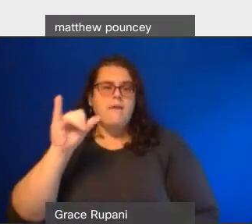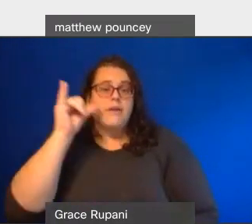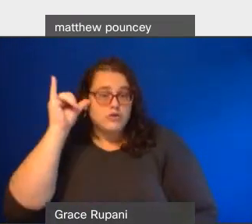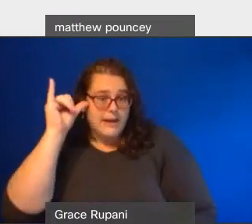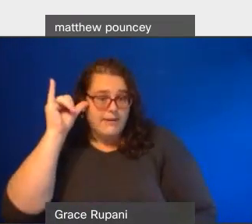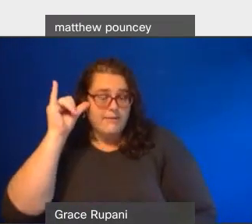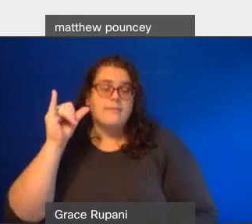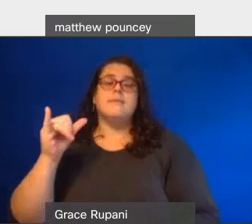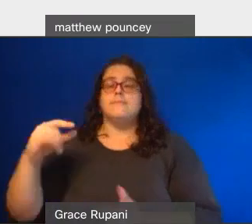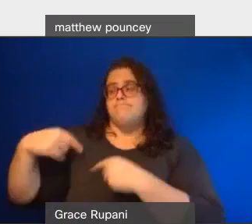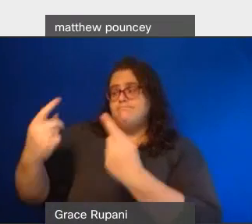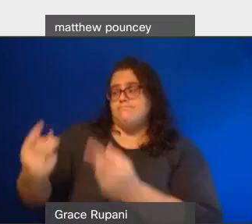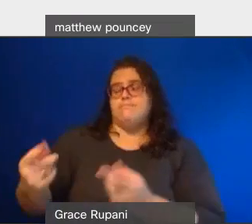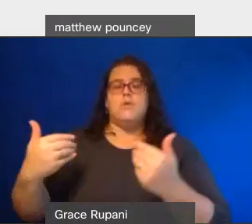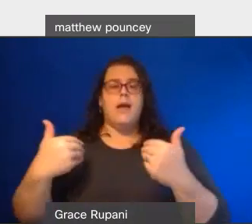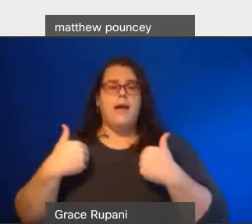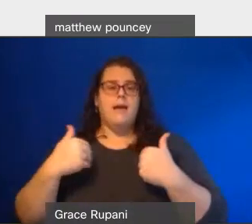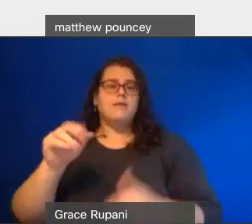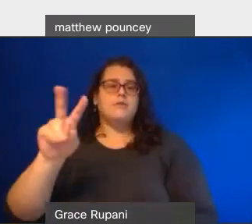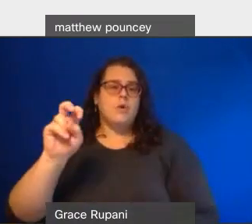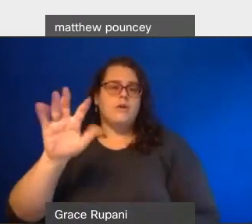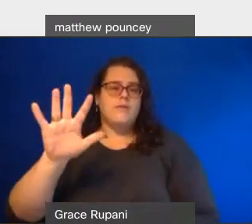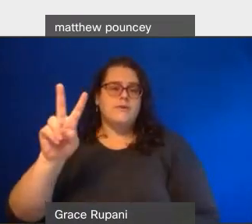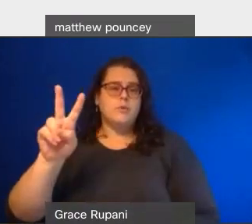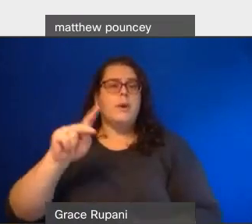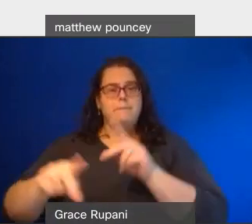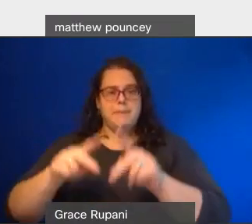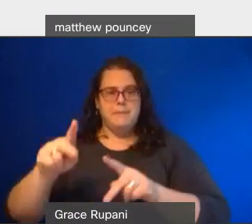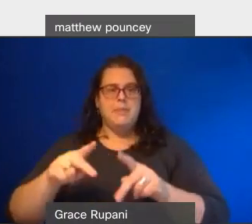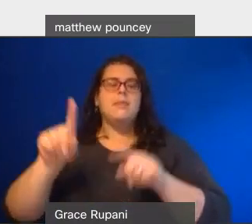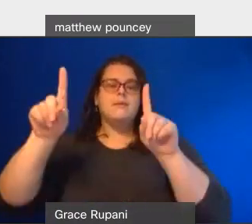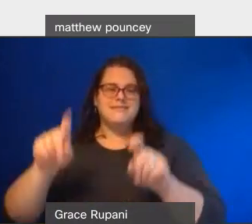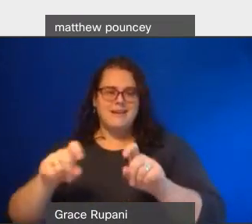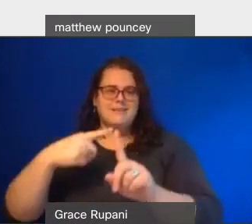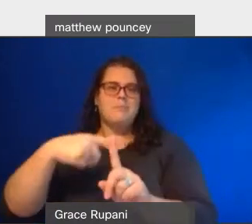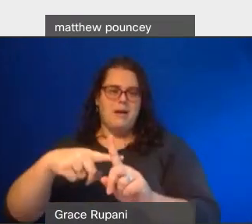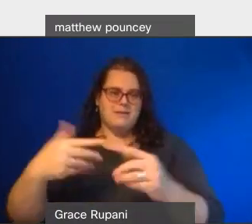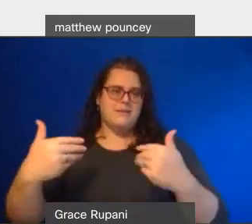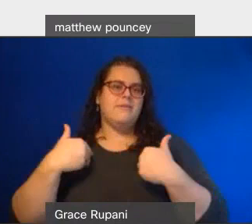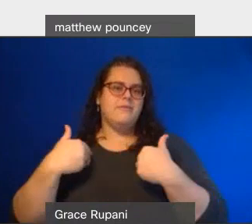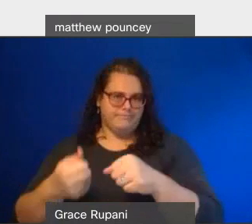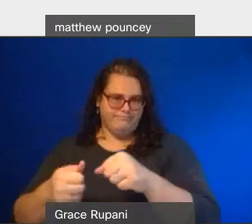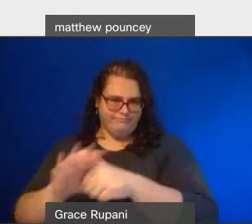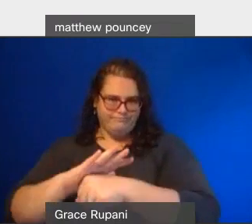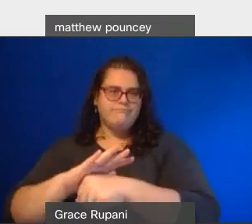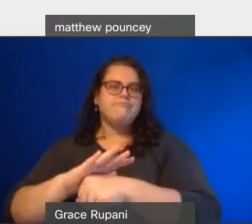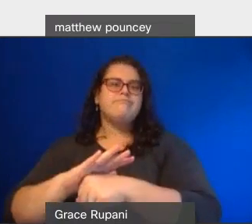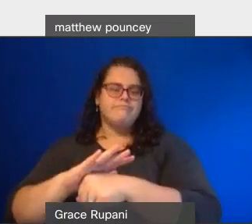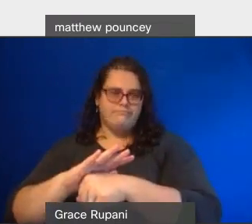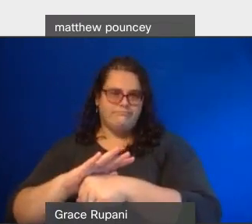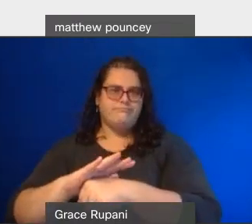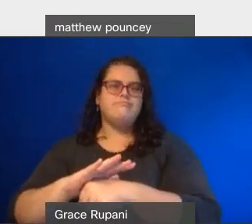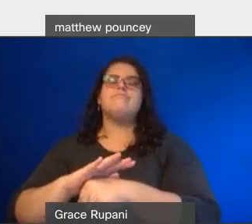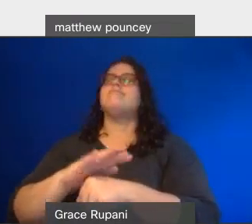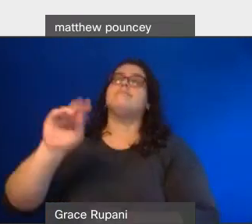had 252 people test positive for the coronavirus, 4 of which lived in host